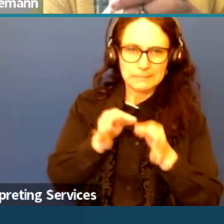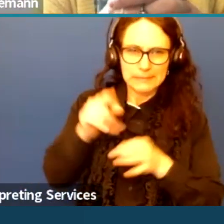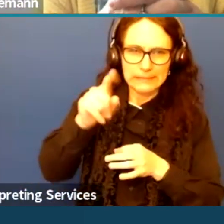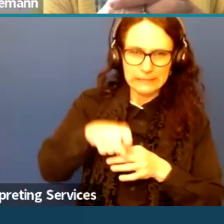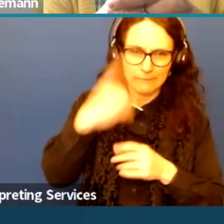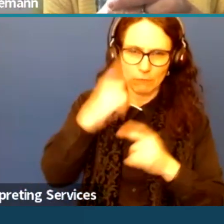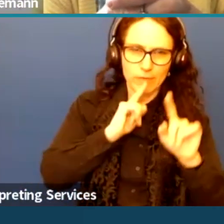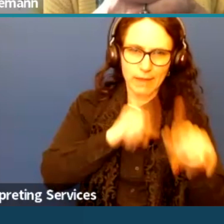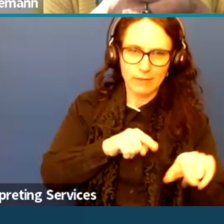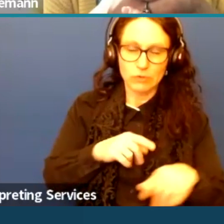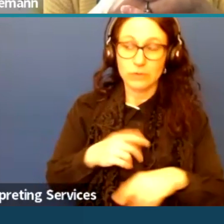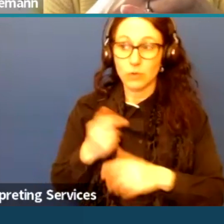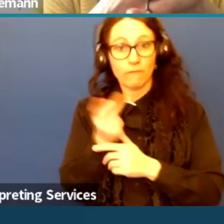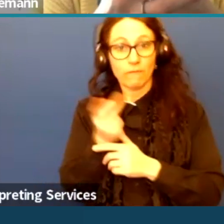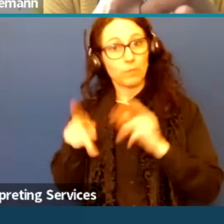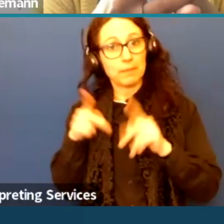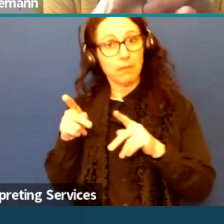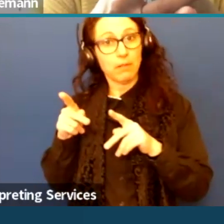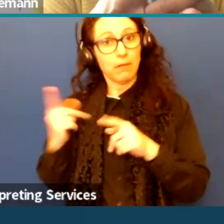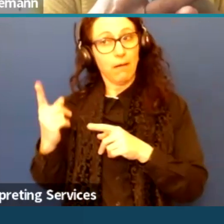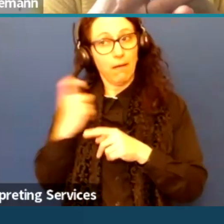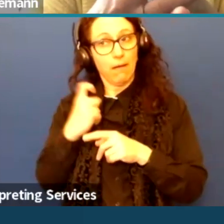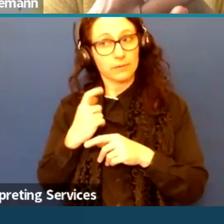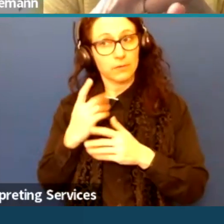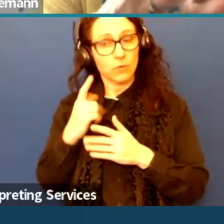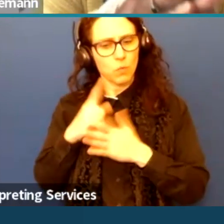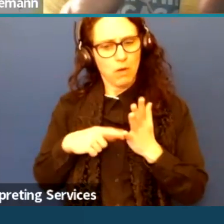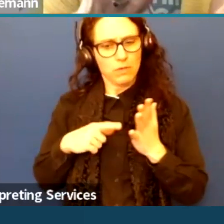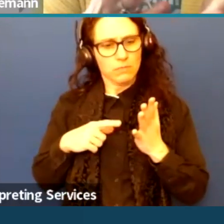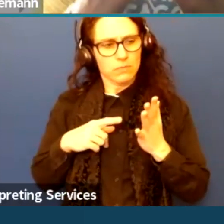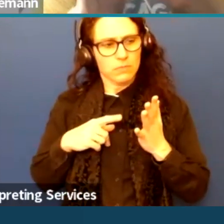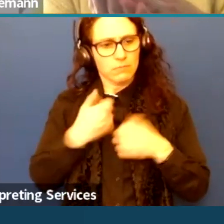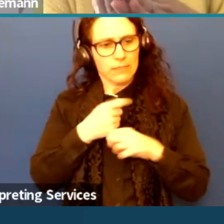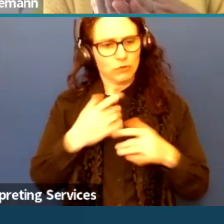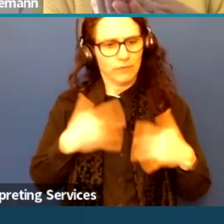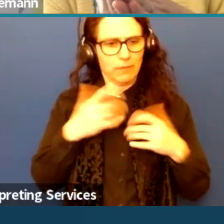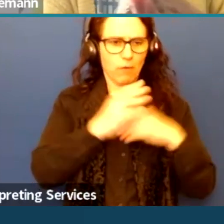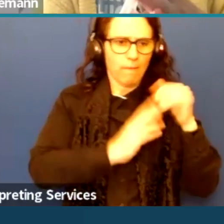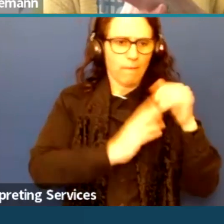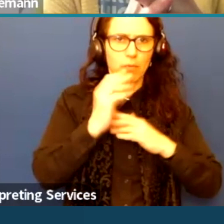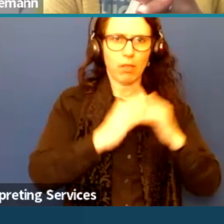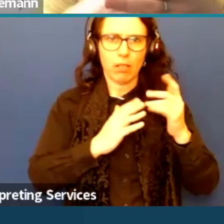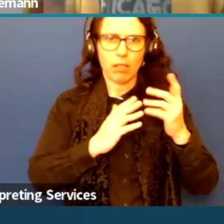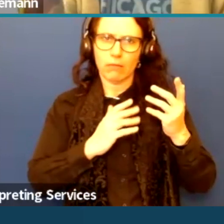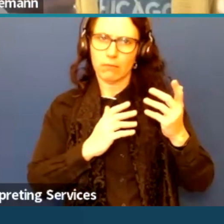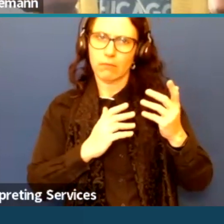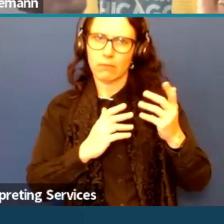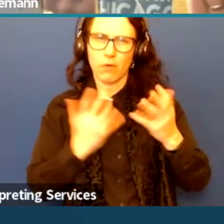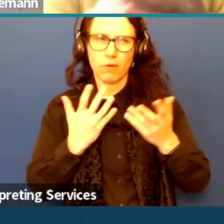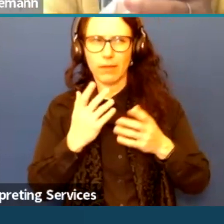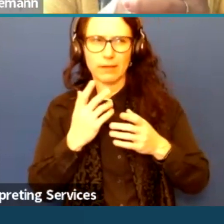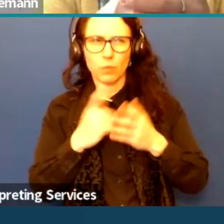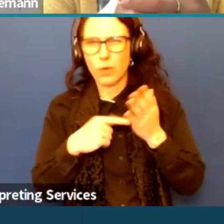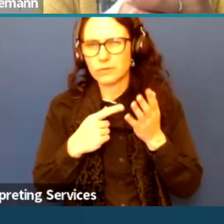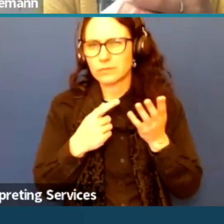around what makes you feel most comfortable about a venue, or what in the physical space are you looking for a venue to have,